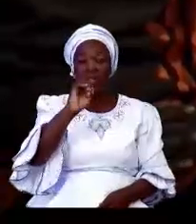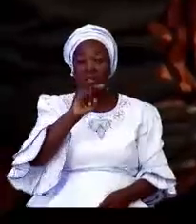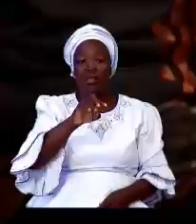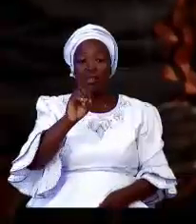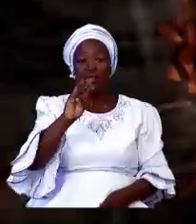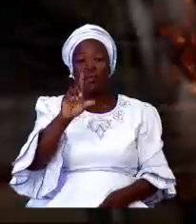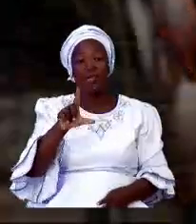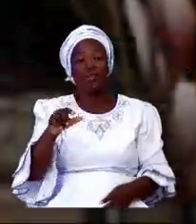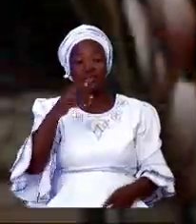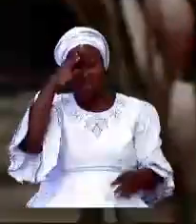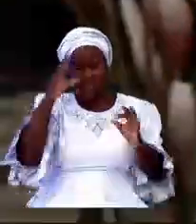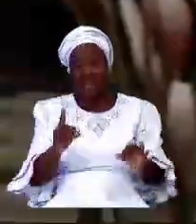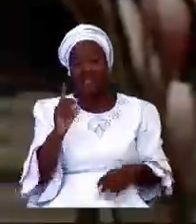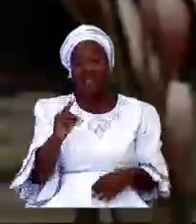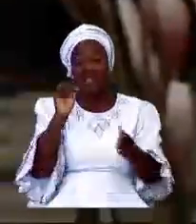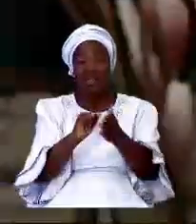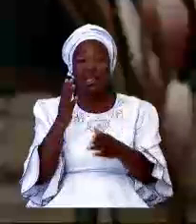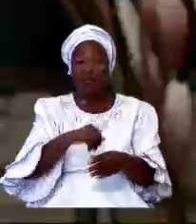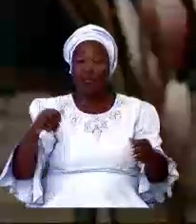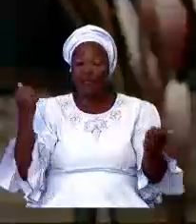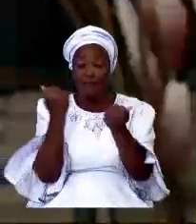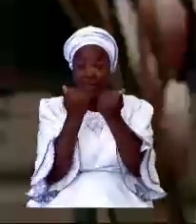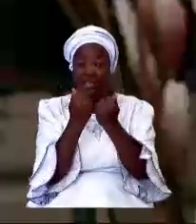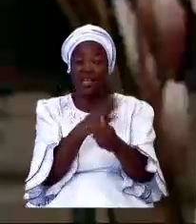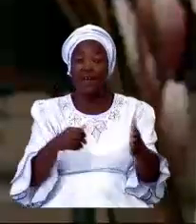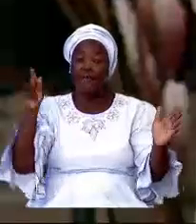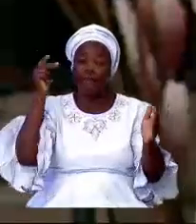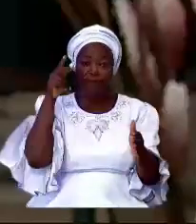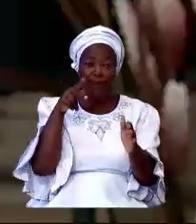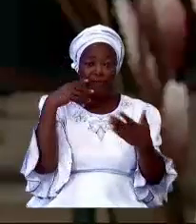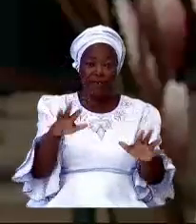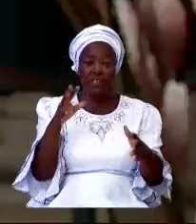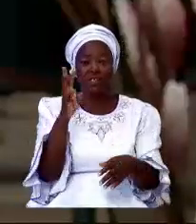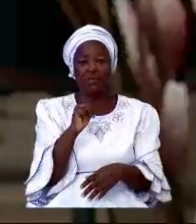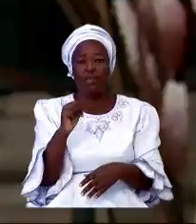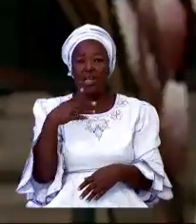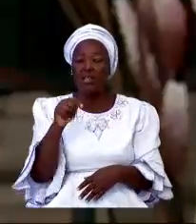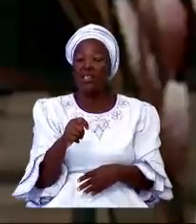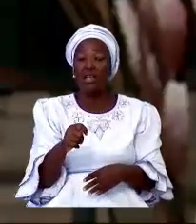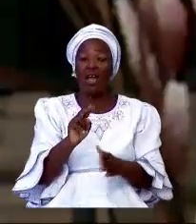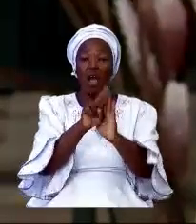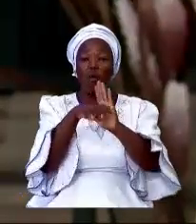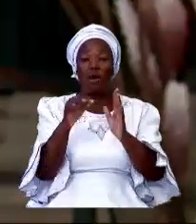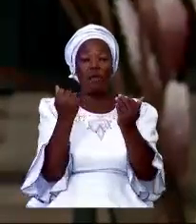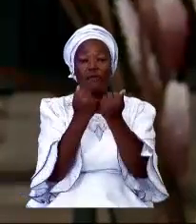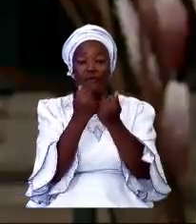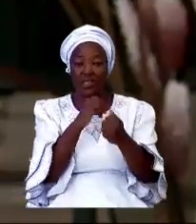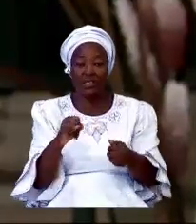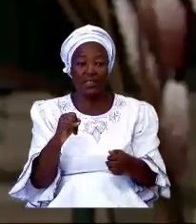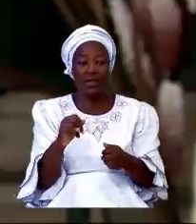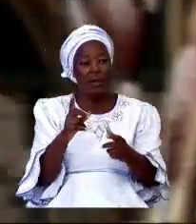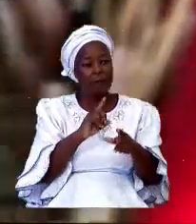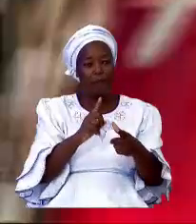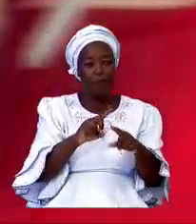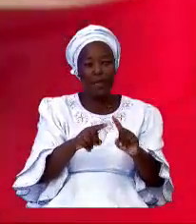because Ahab and Jezebel decided they were going to fight and finish him.